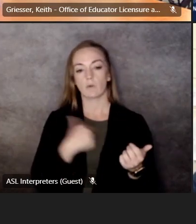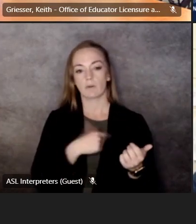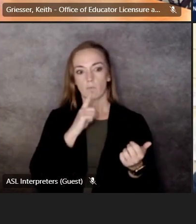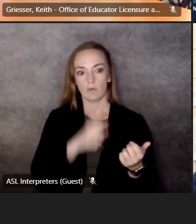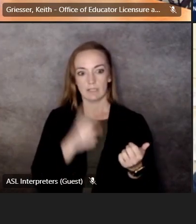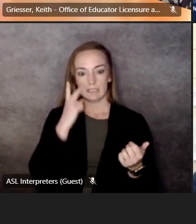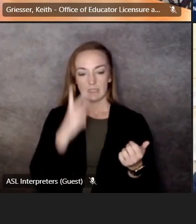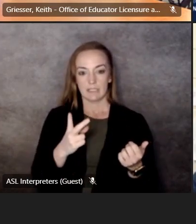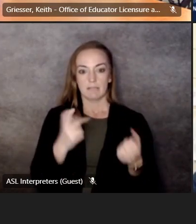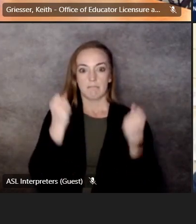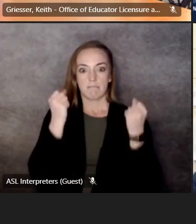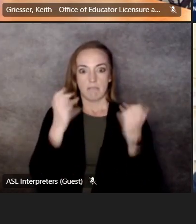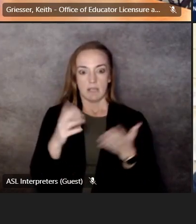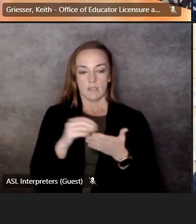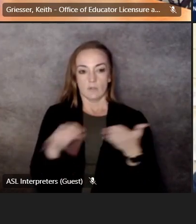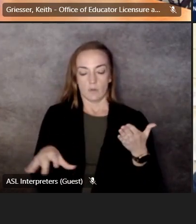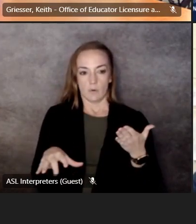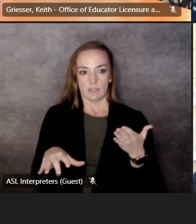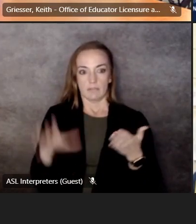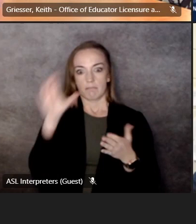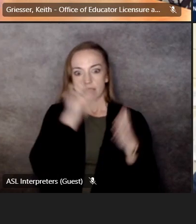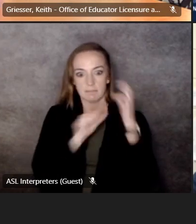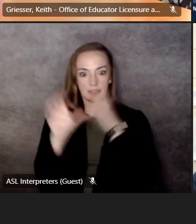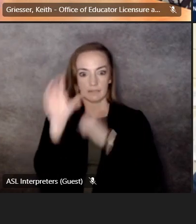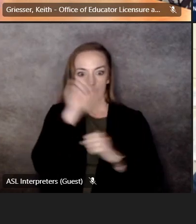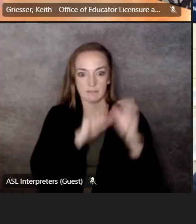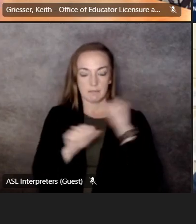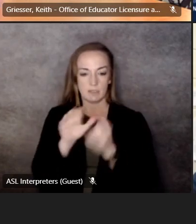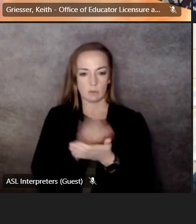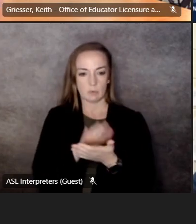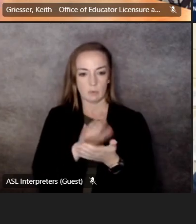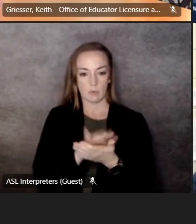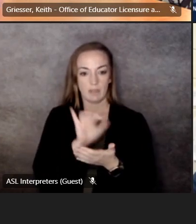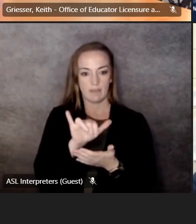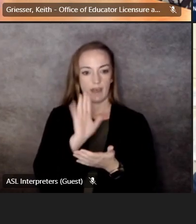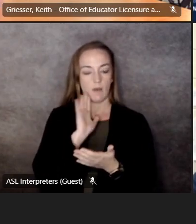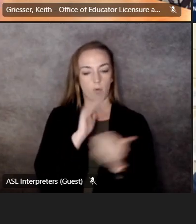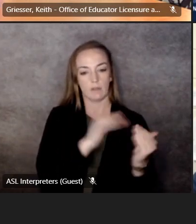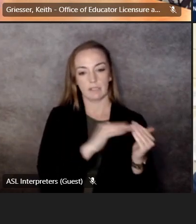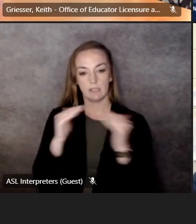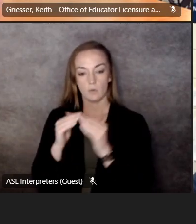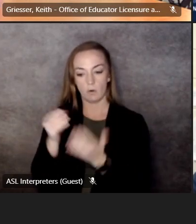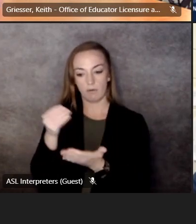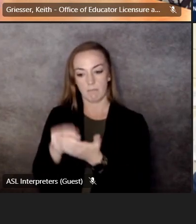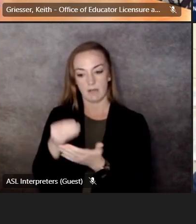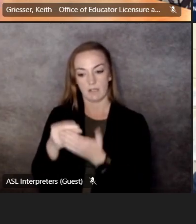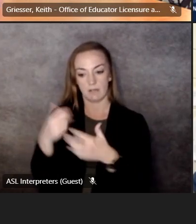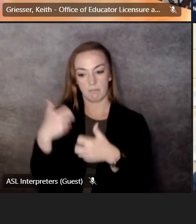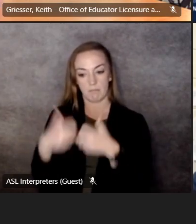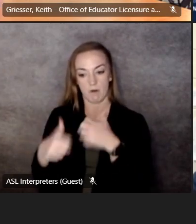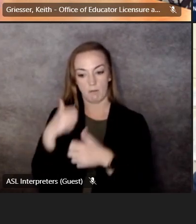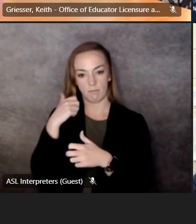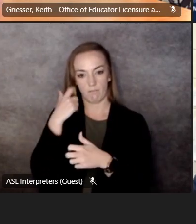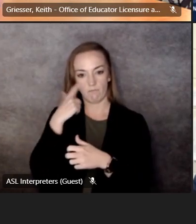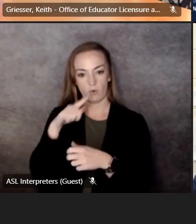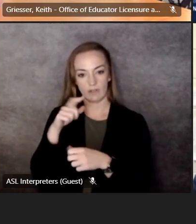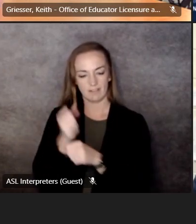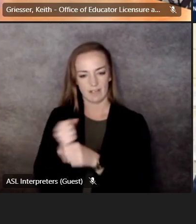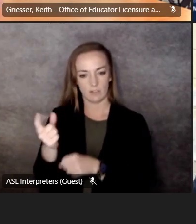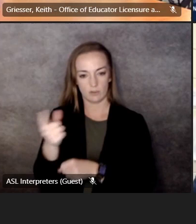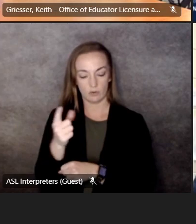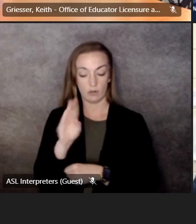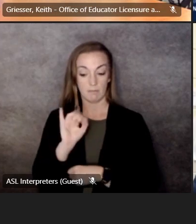depressed school attendance, which will translate into a funding problem for next year. And so in the bill that's just